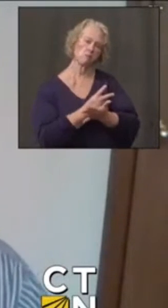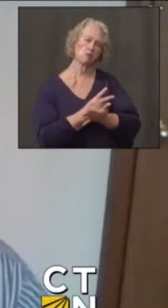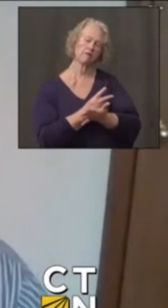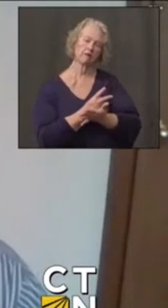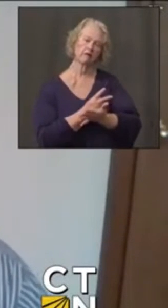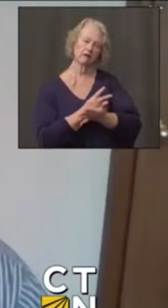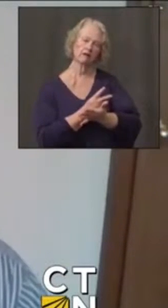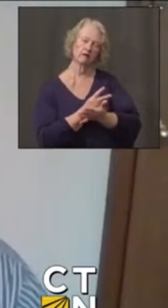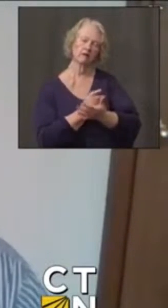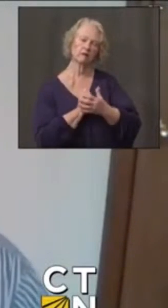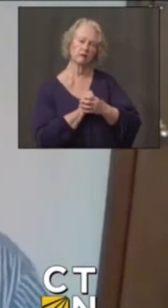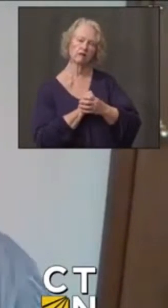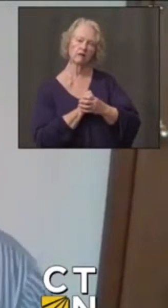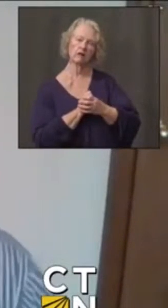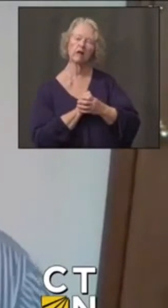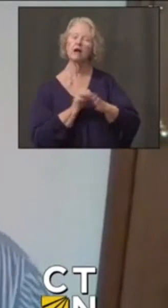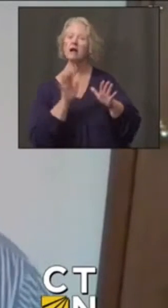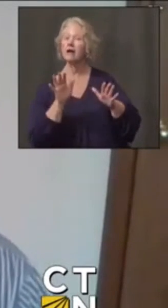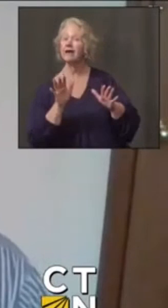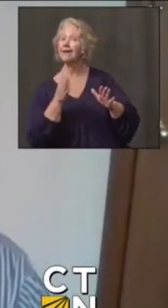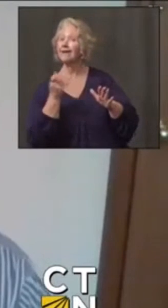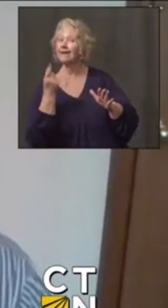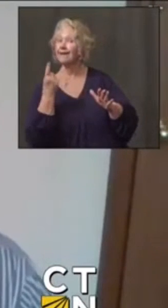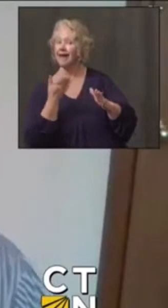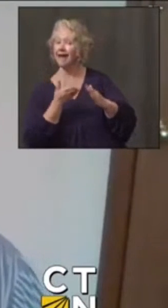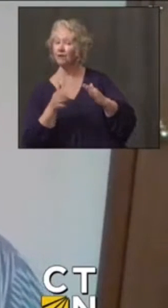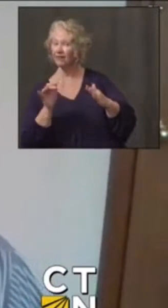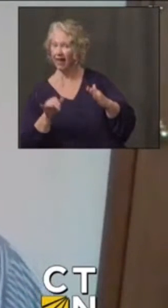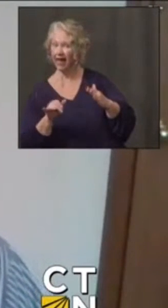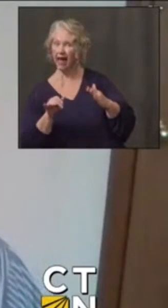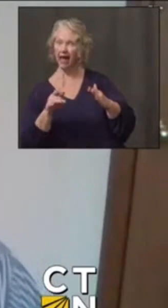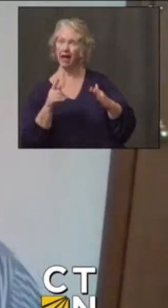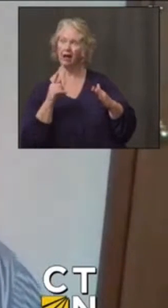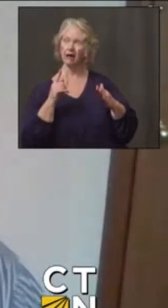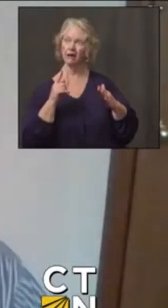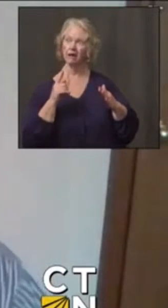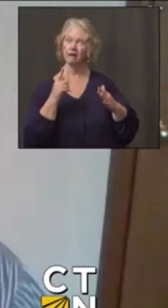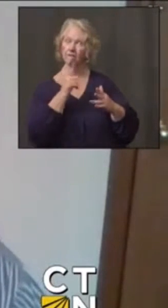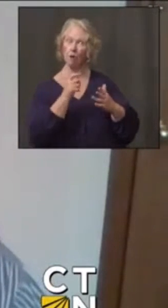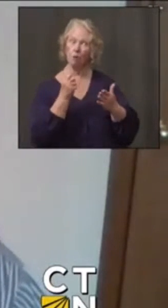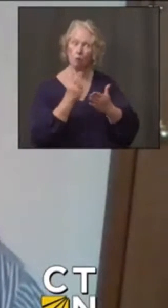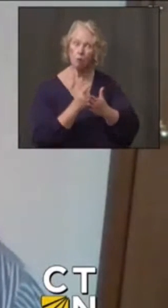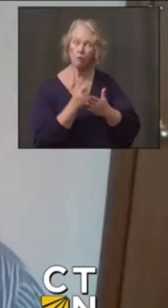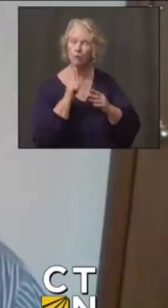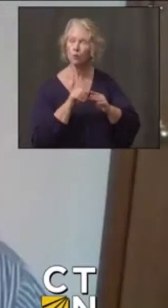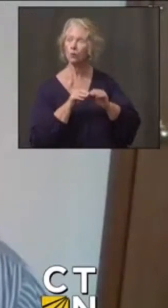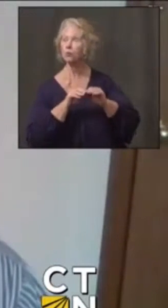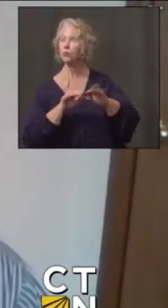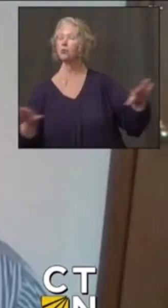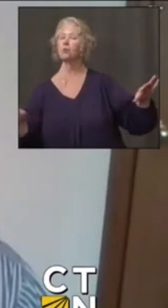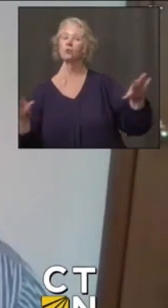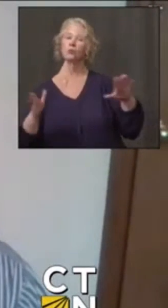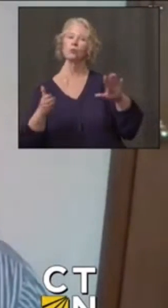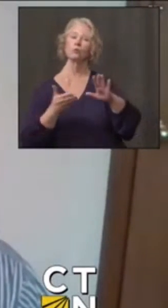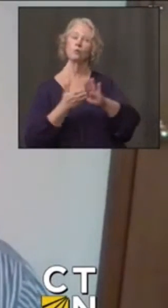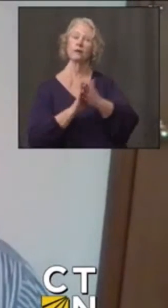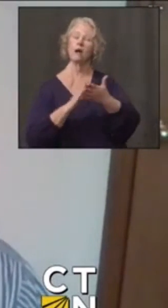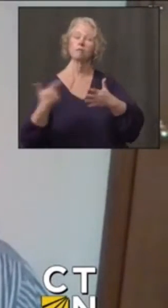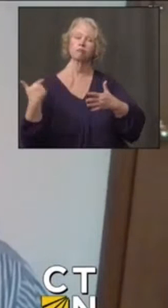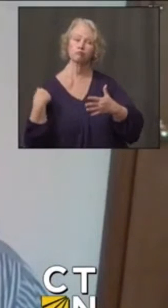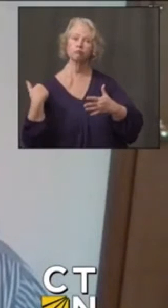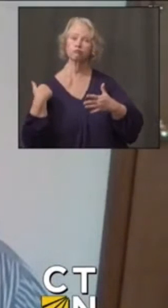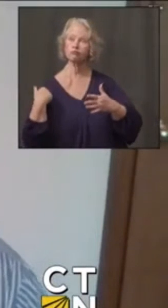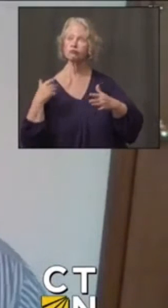hopefully approval. Now, subsequent to that, to move to large-scale production or vaccination of